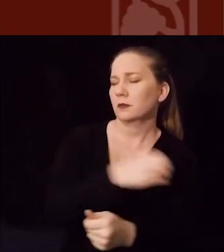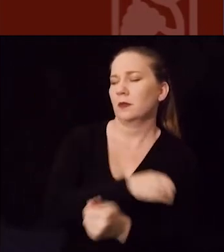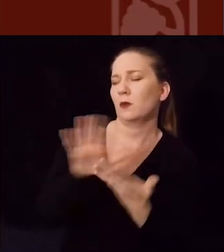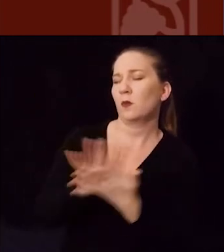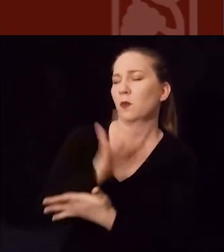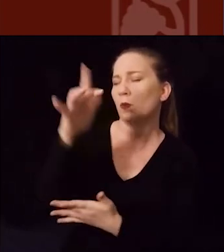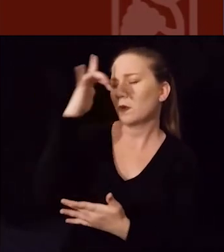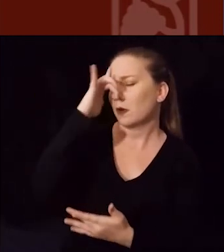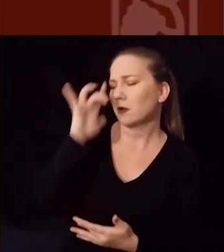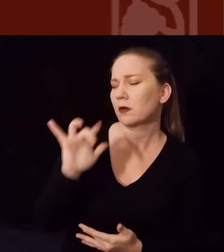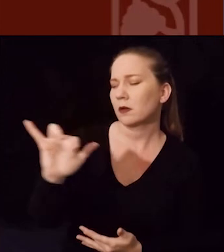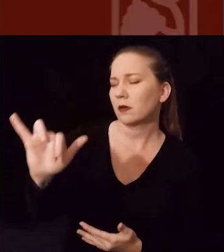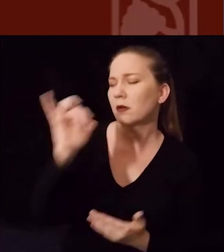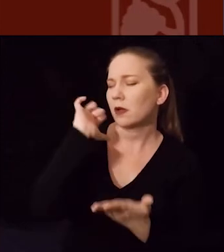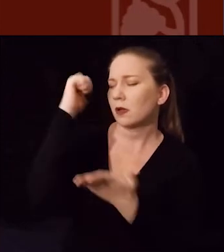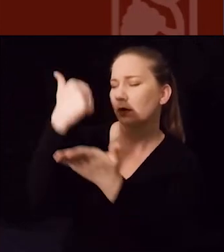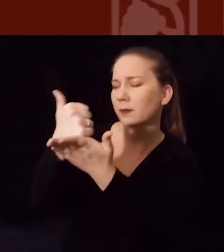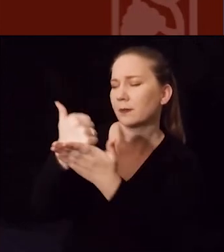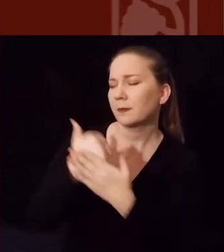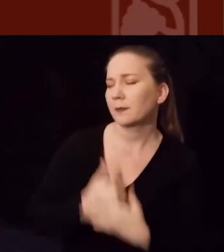ever. Amen.